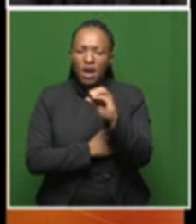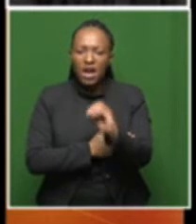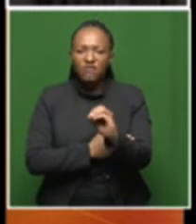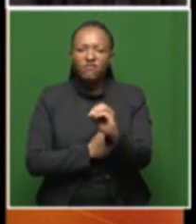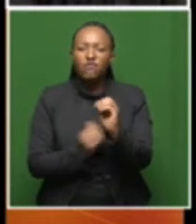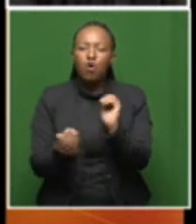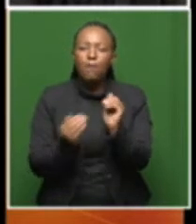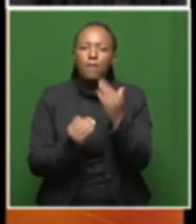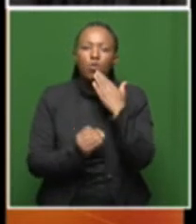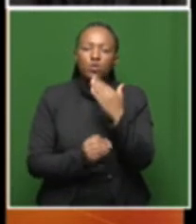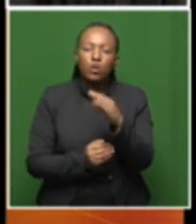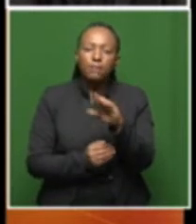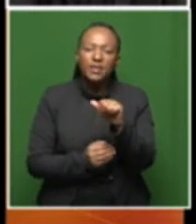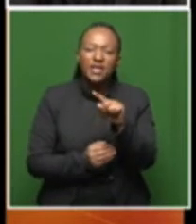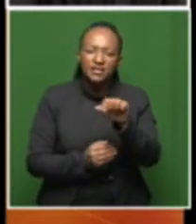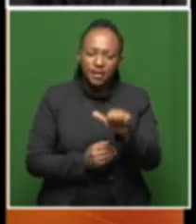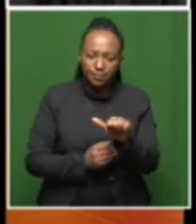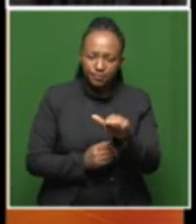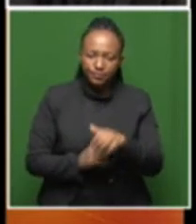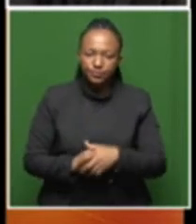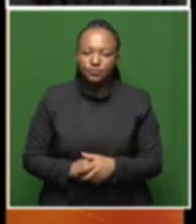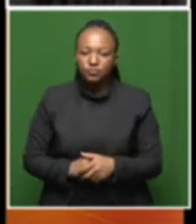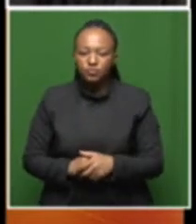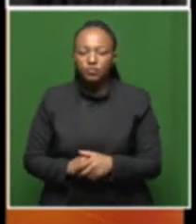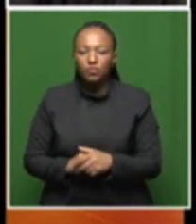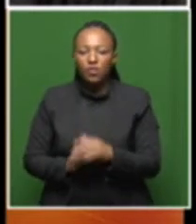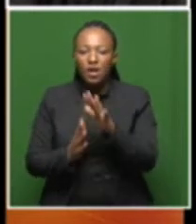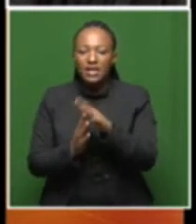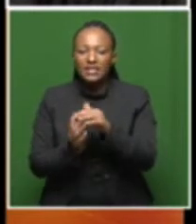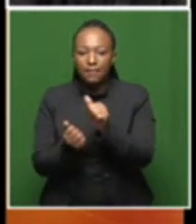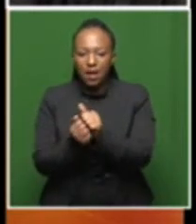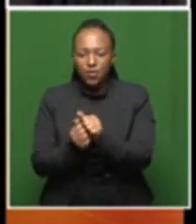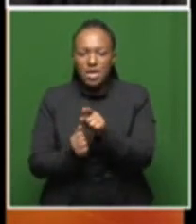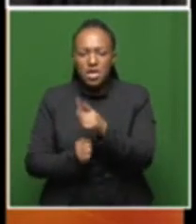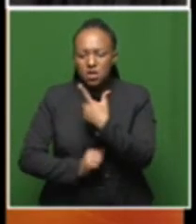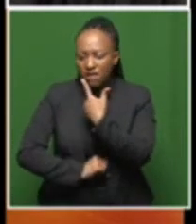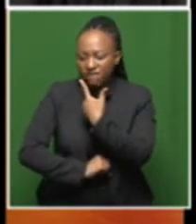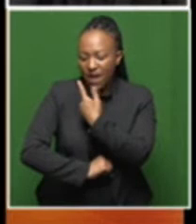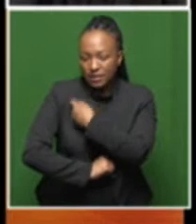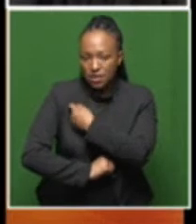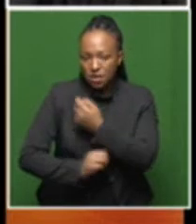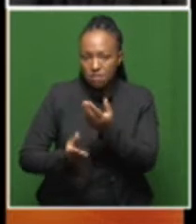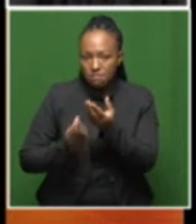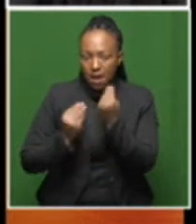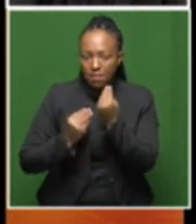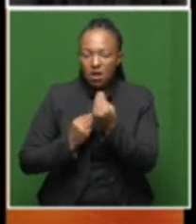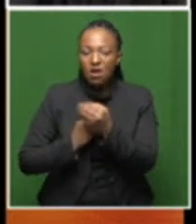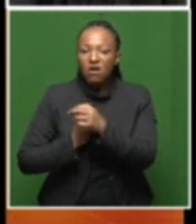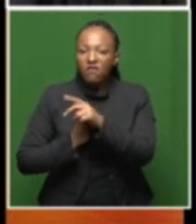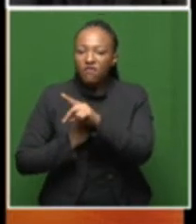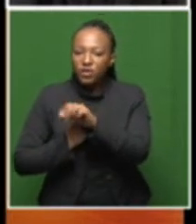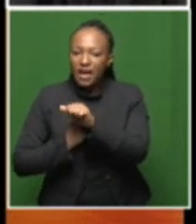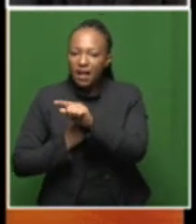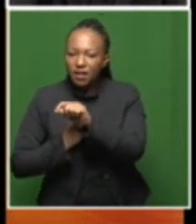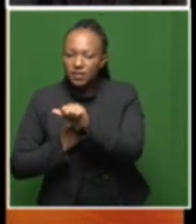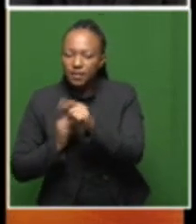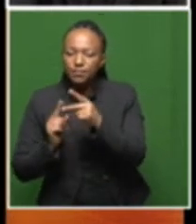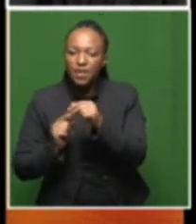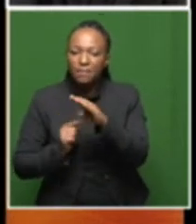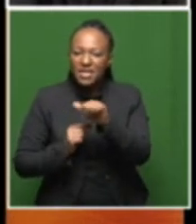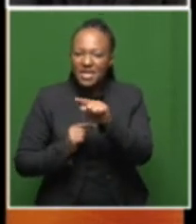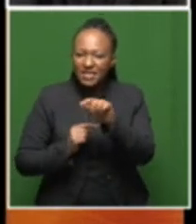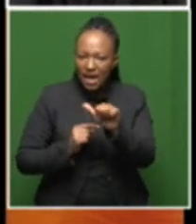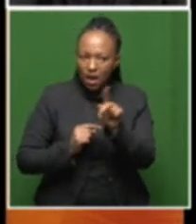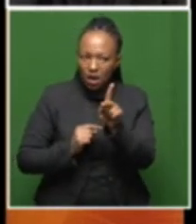Beta variants. Yeah. So just to summarize, vaccines seem to be more effective on the Delta than the Beta. And that's a